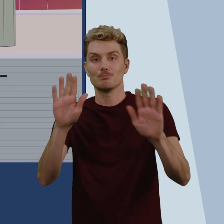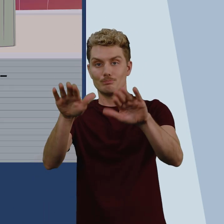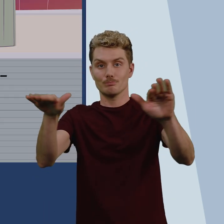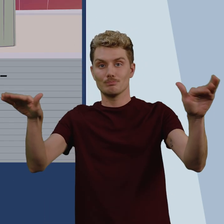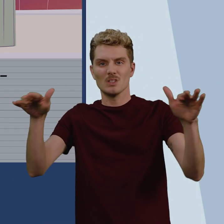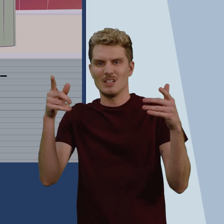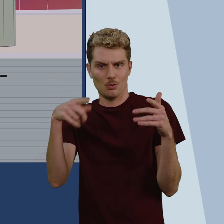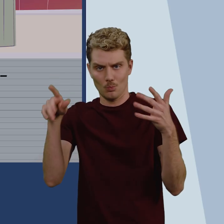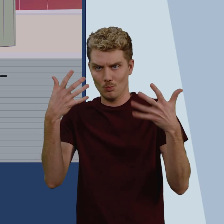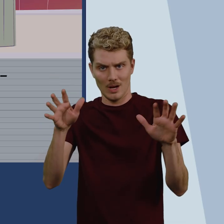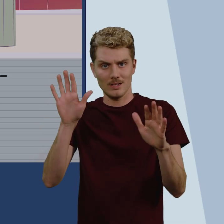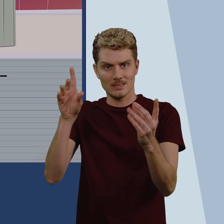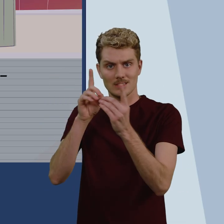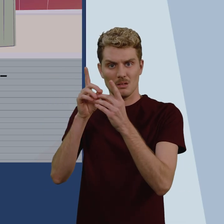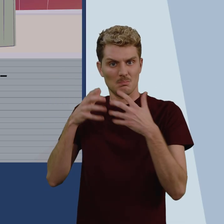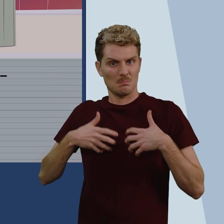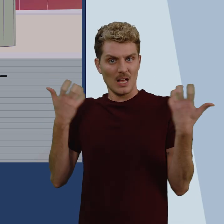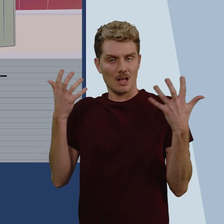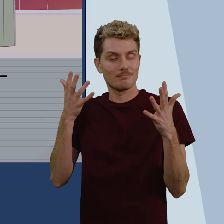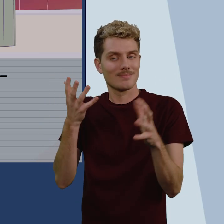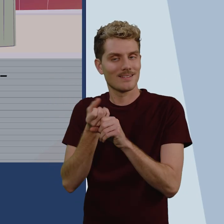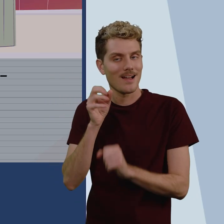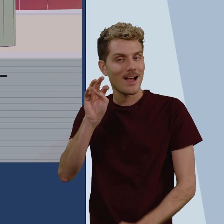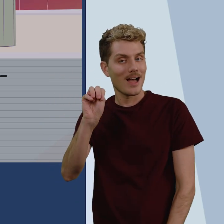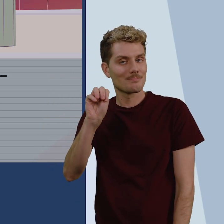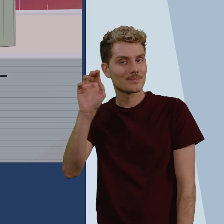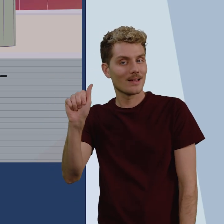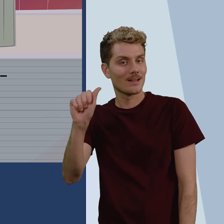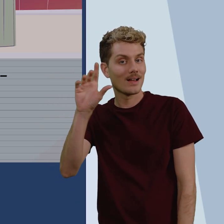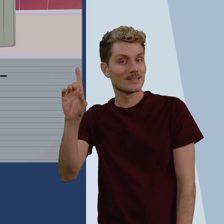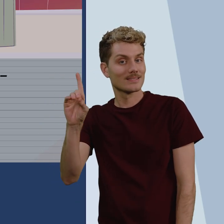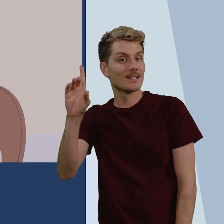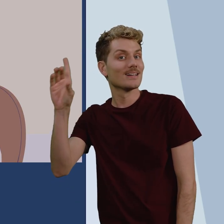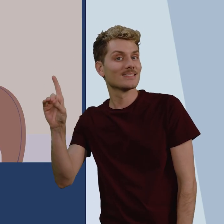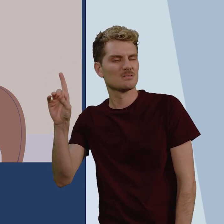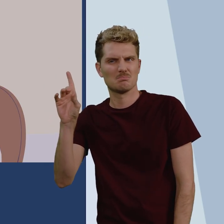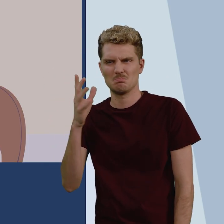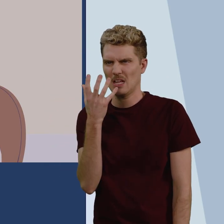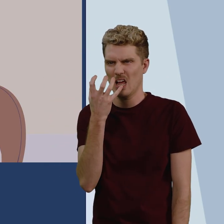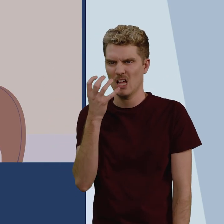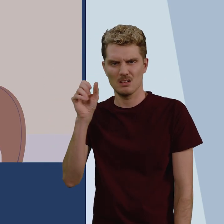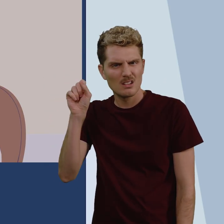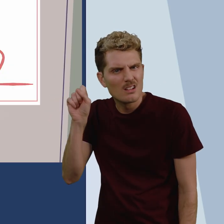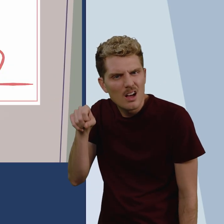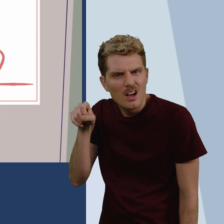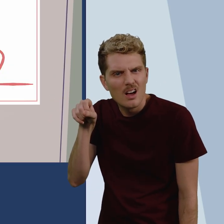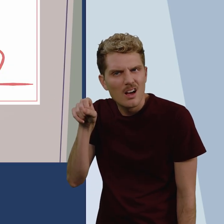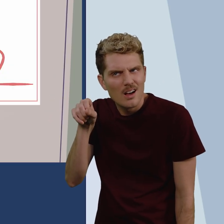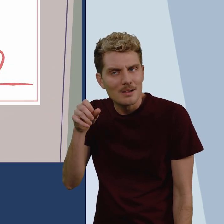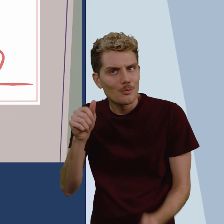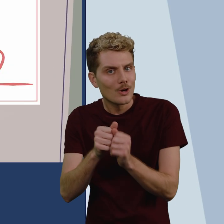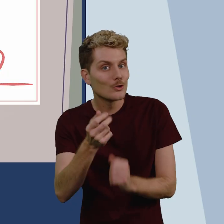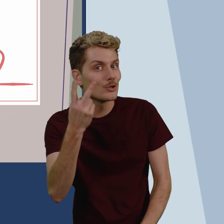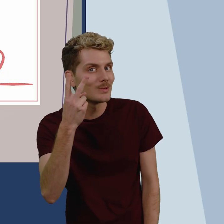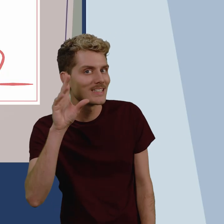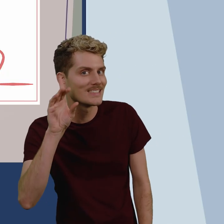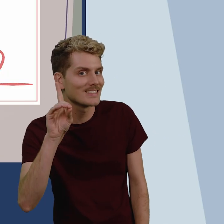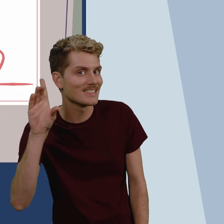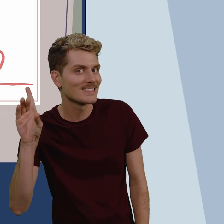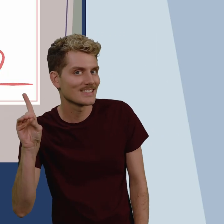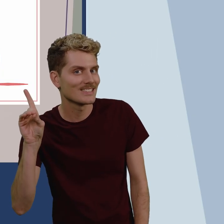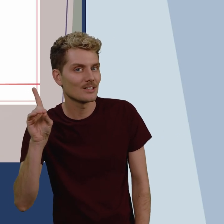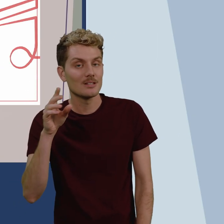Listen up. If you don't want your date to be angry, get mad. Mad? Yes, with 2